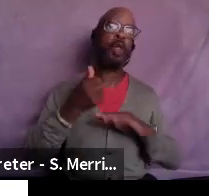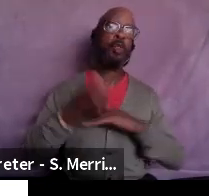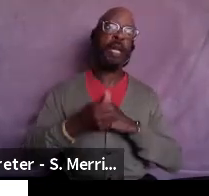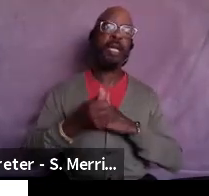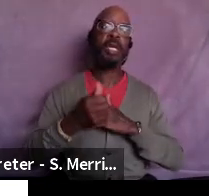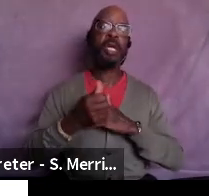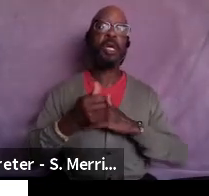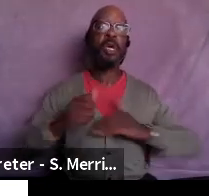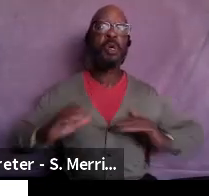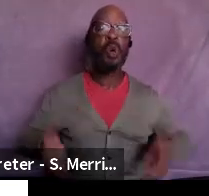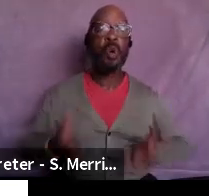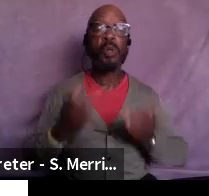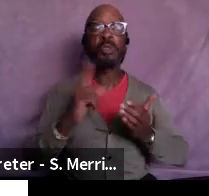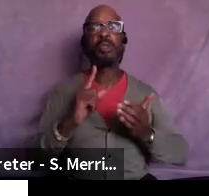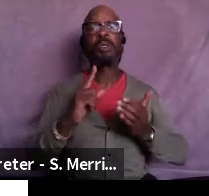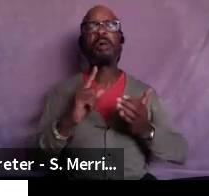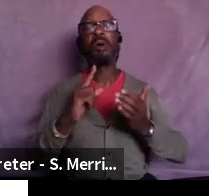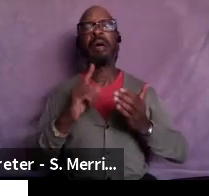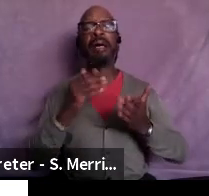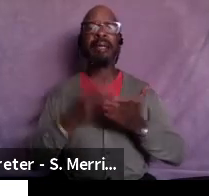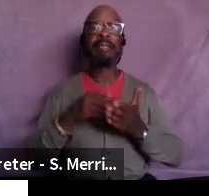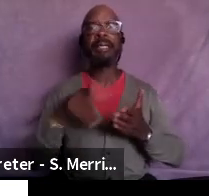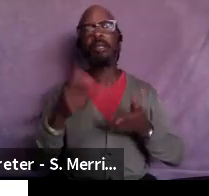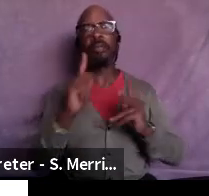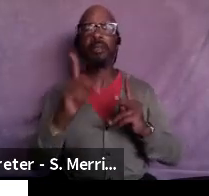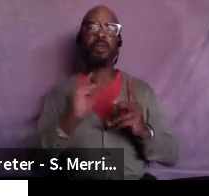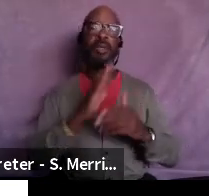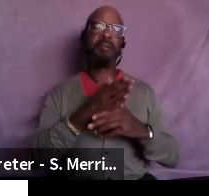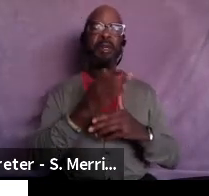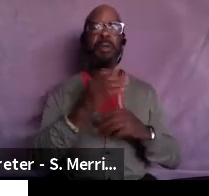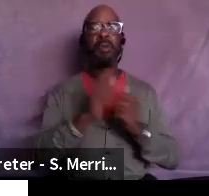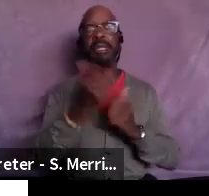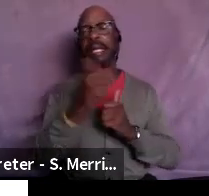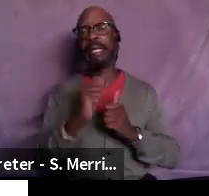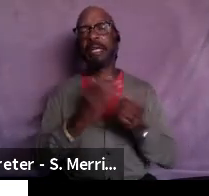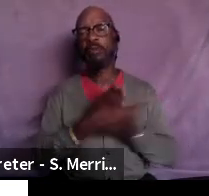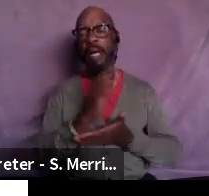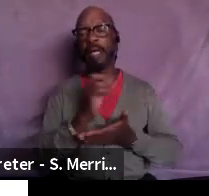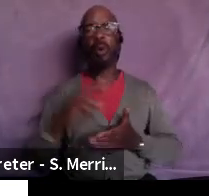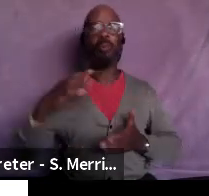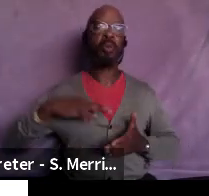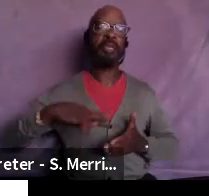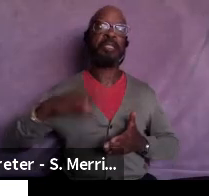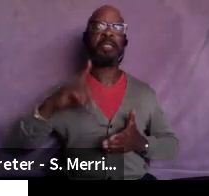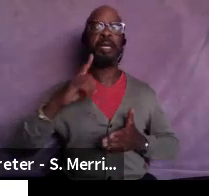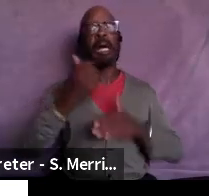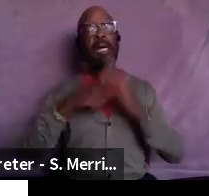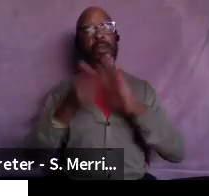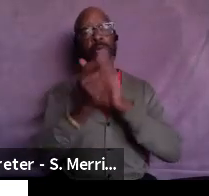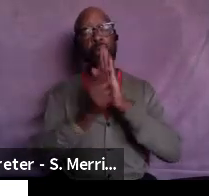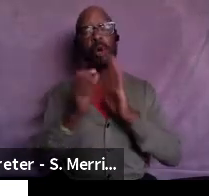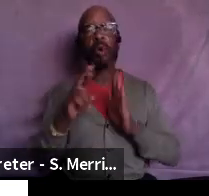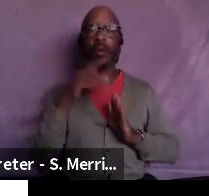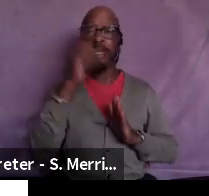discriminate against individuals for the purpose of interfering with any right or privilege secured by the law, or because he has made